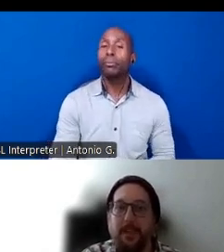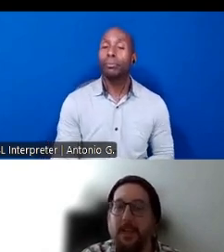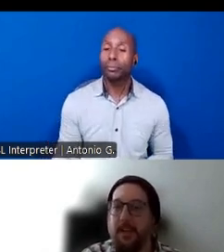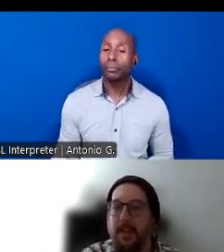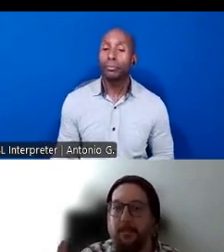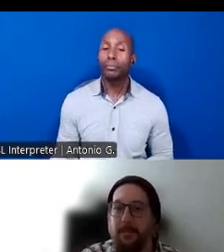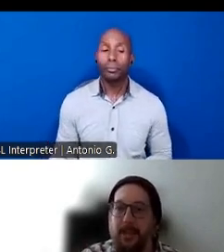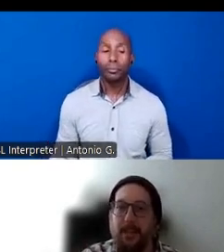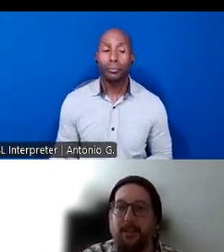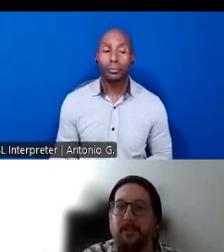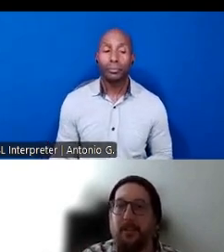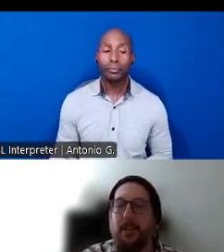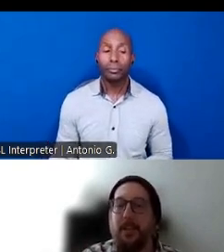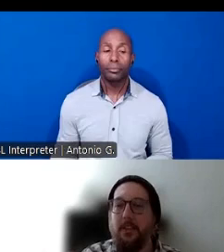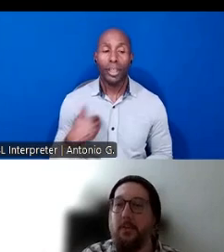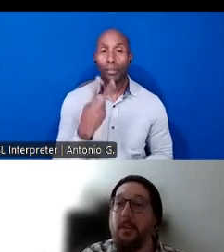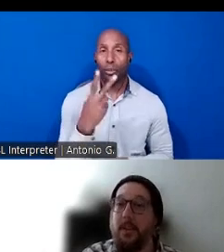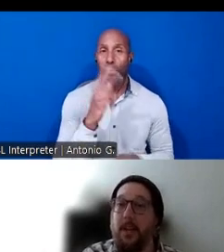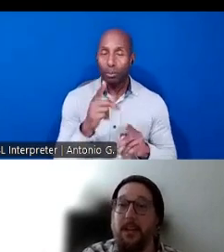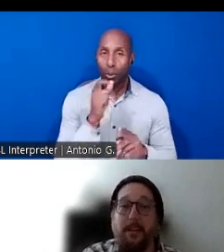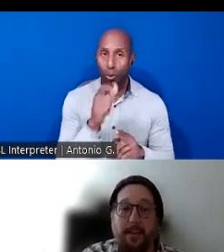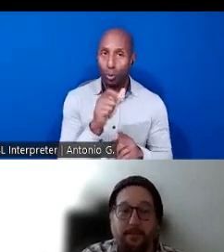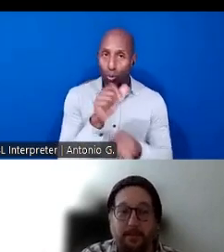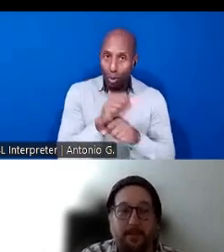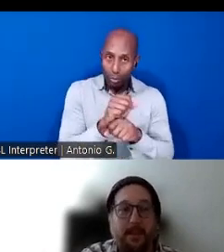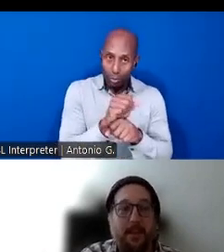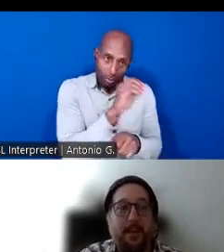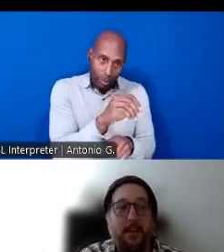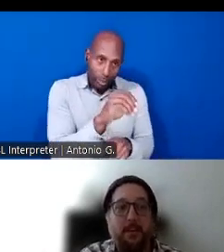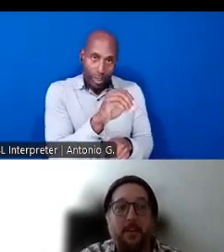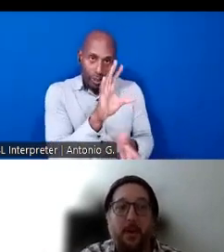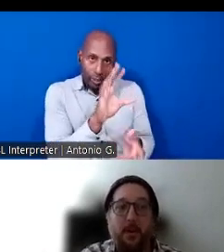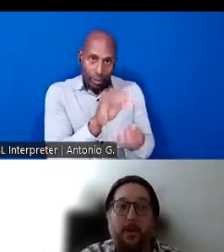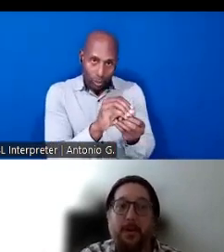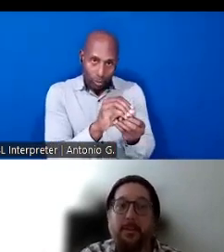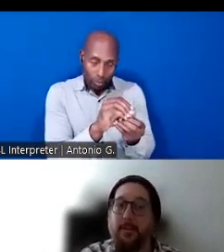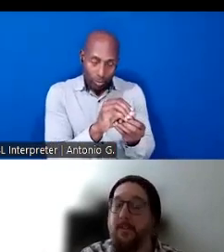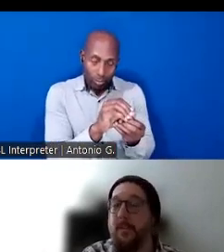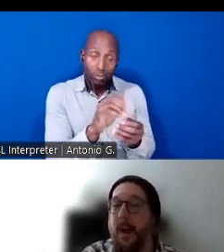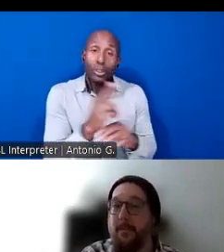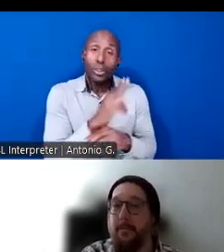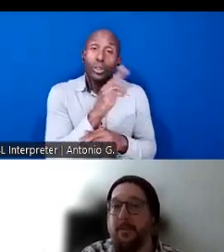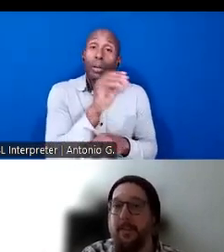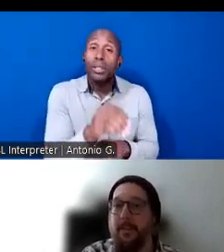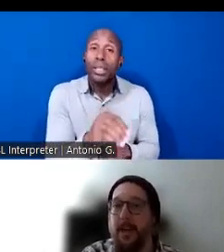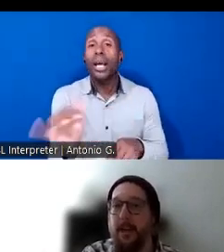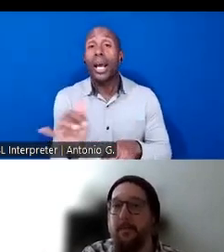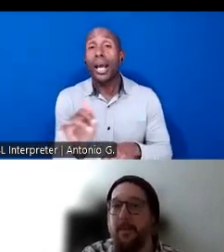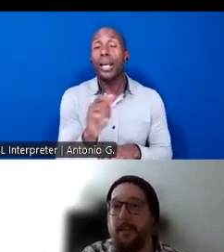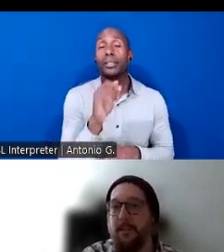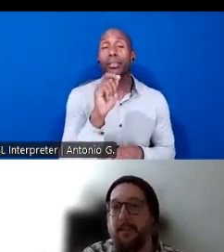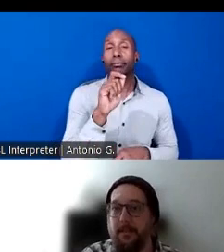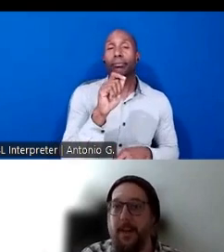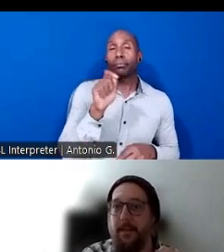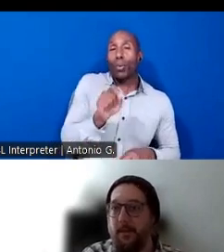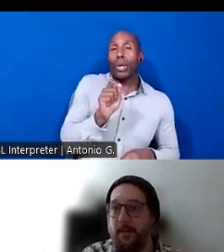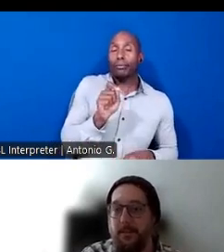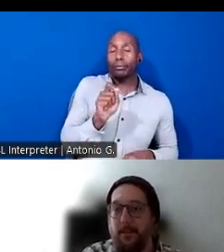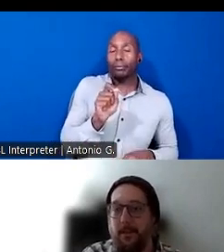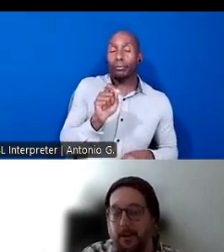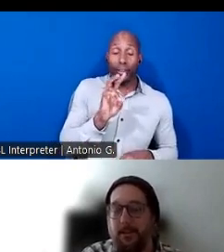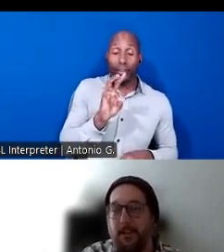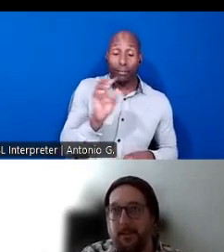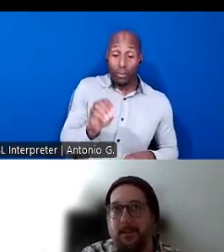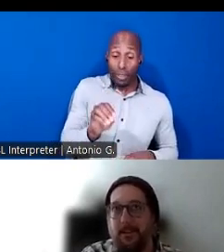you can take that exact percentage and use it like a decimal. And so 75% of the time is 75